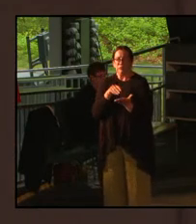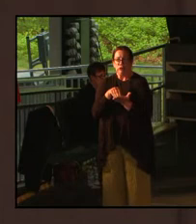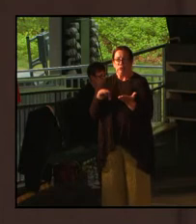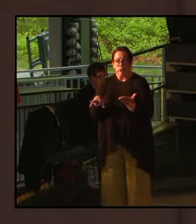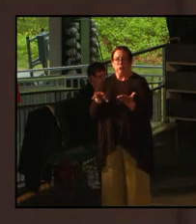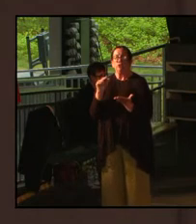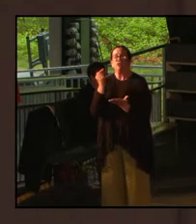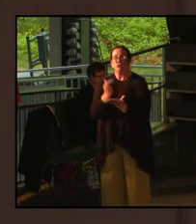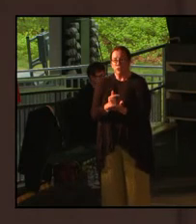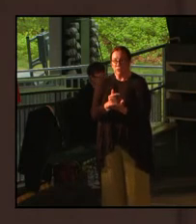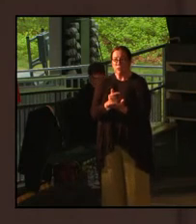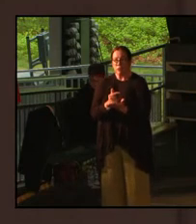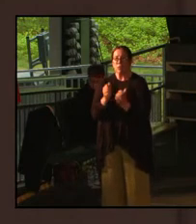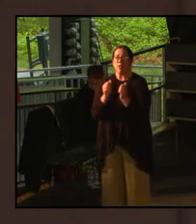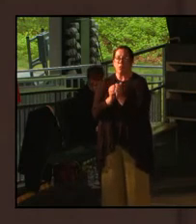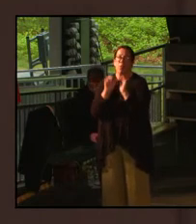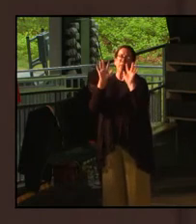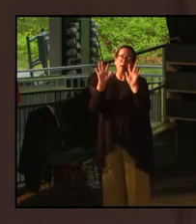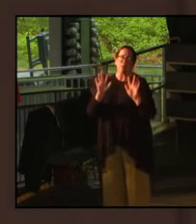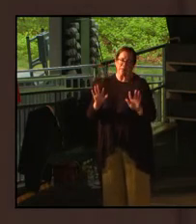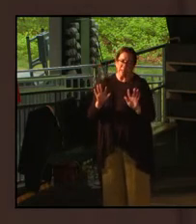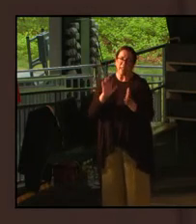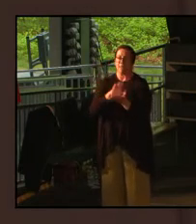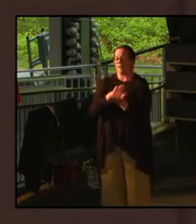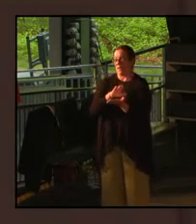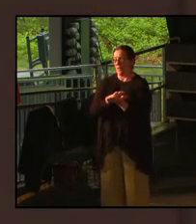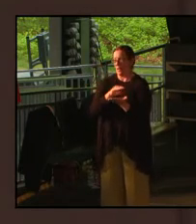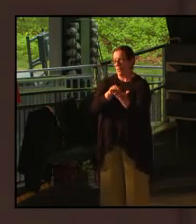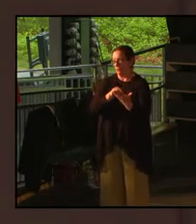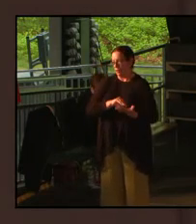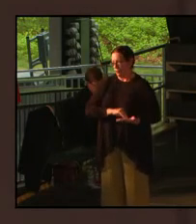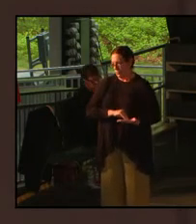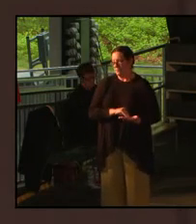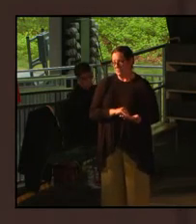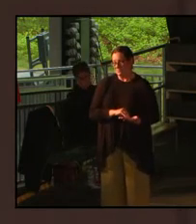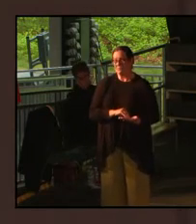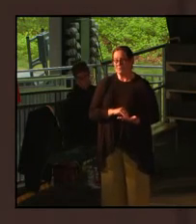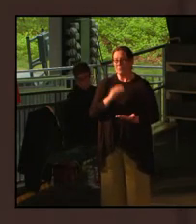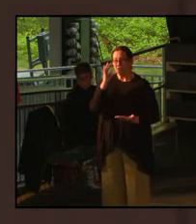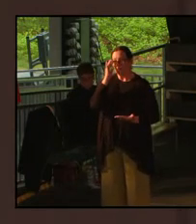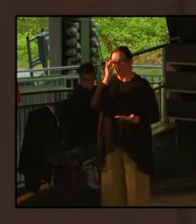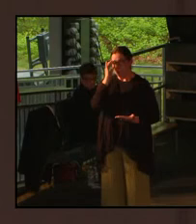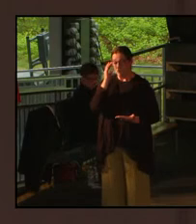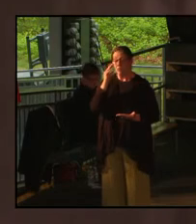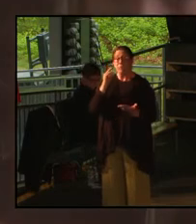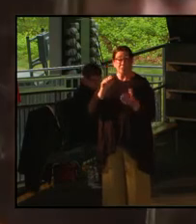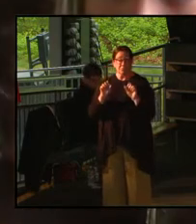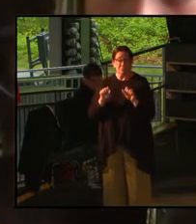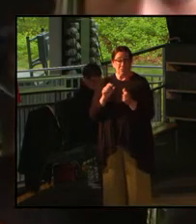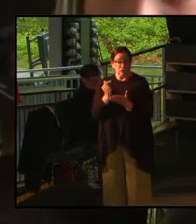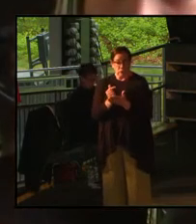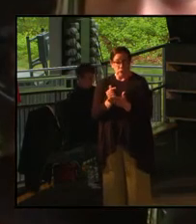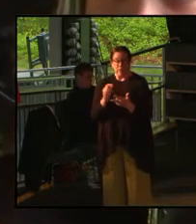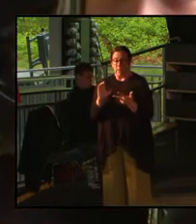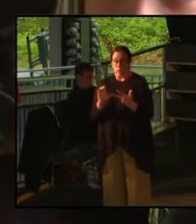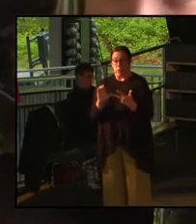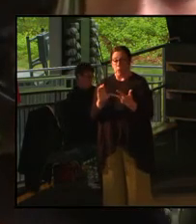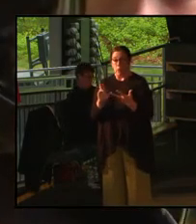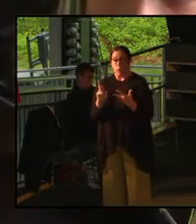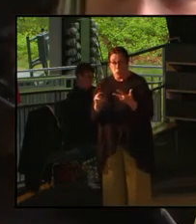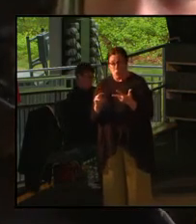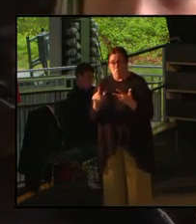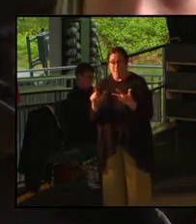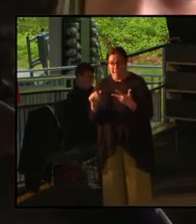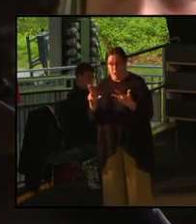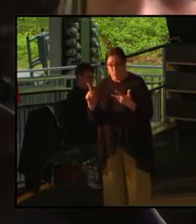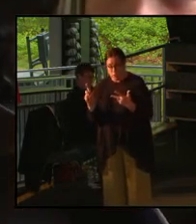graduate from the college with an outstanding academic record. Students may graduate cum laude, magna